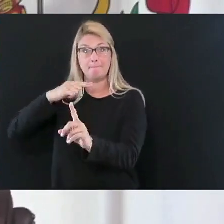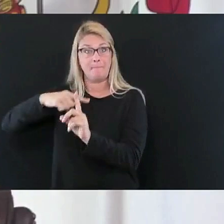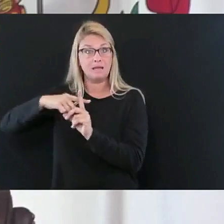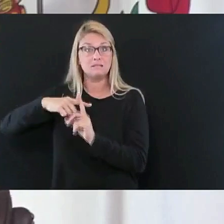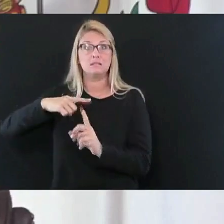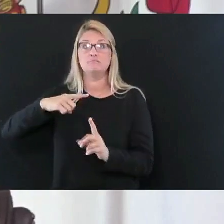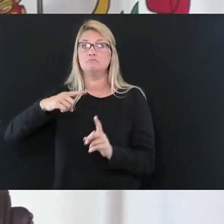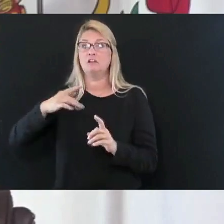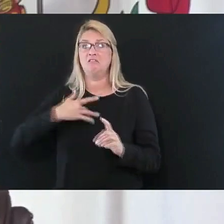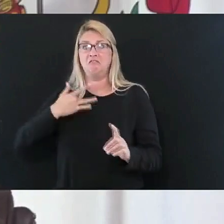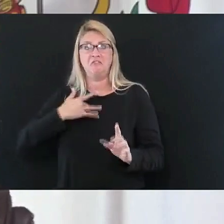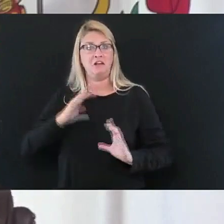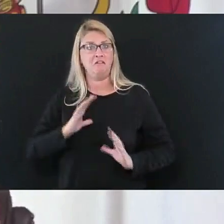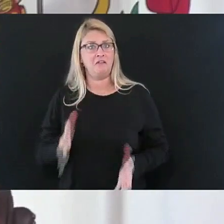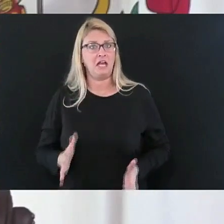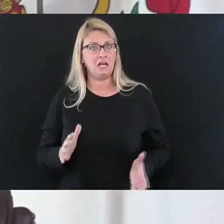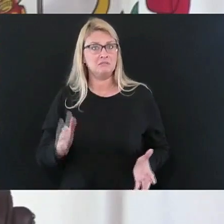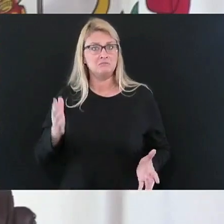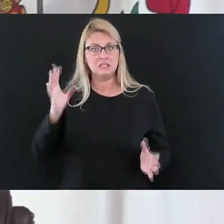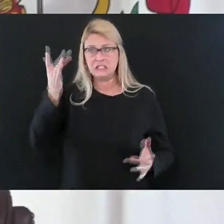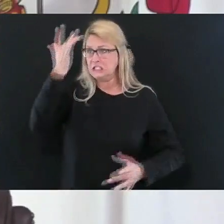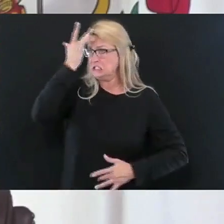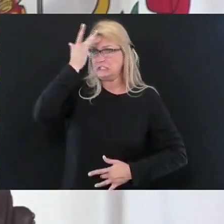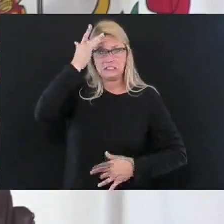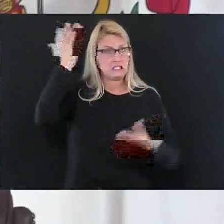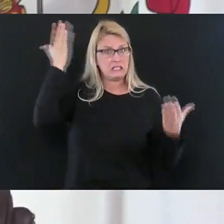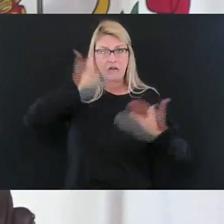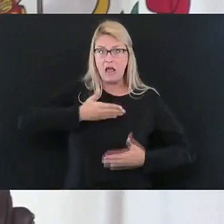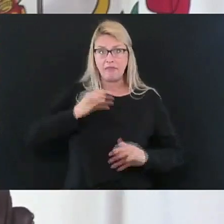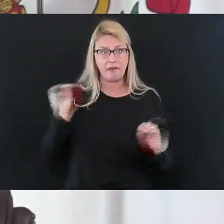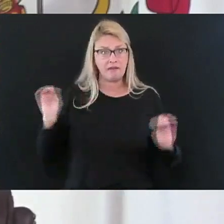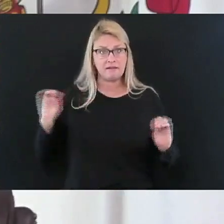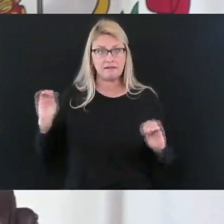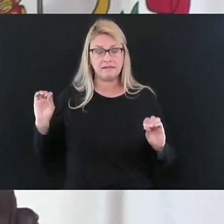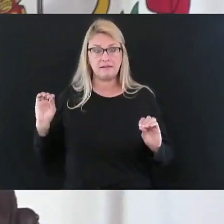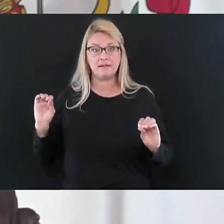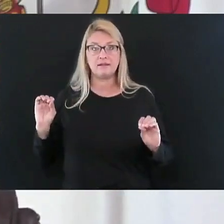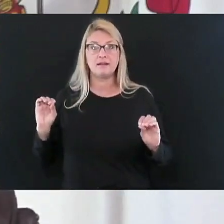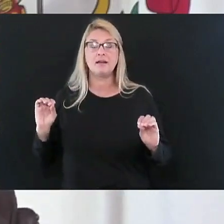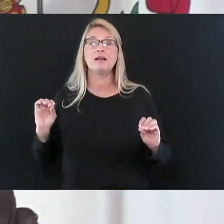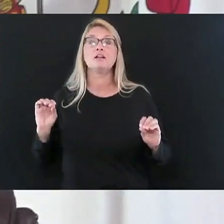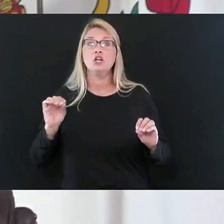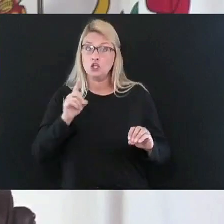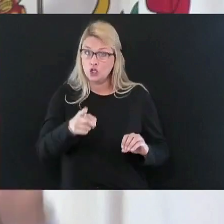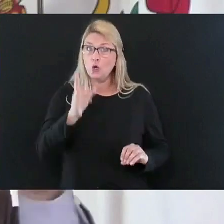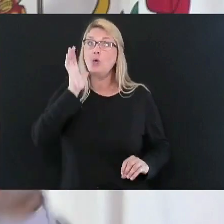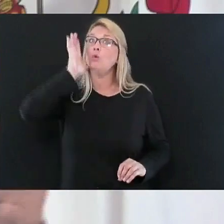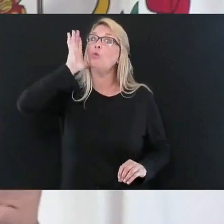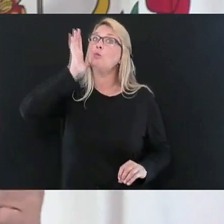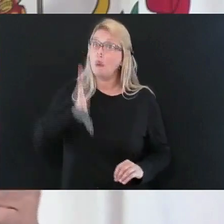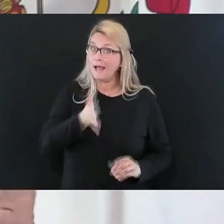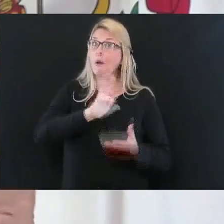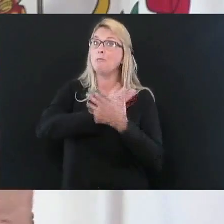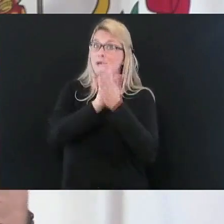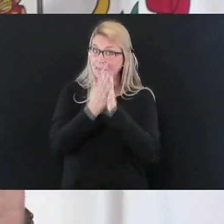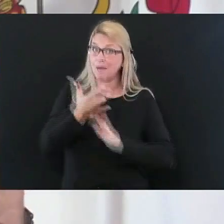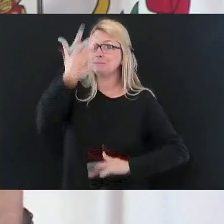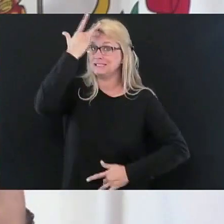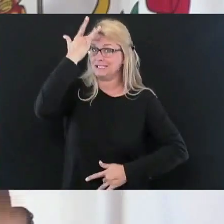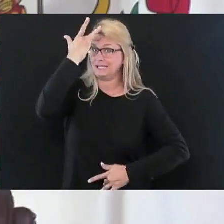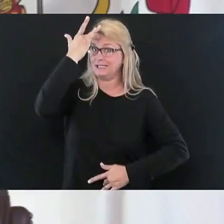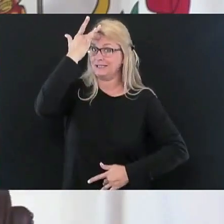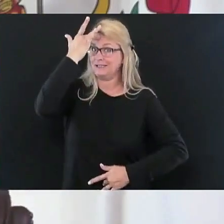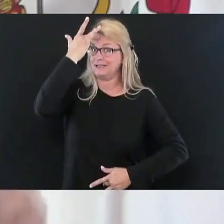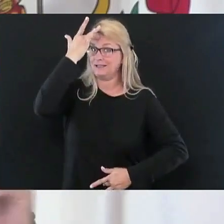all? None at all. The likelihood of you getting sick is really high.